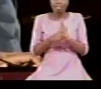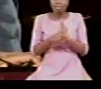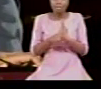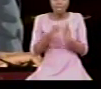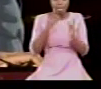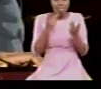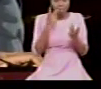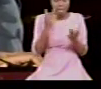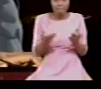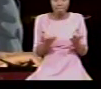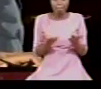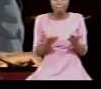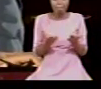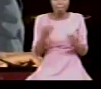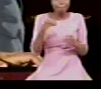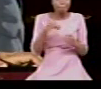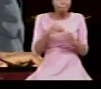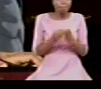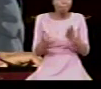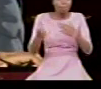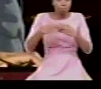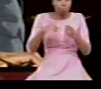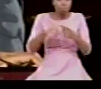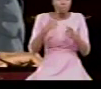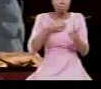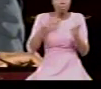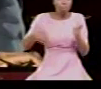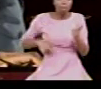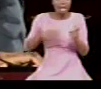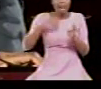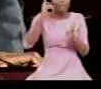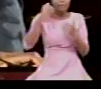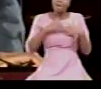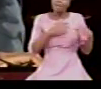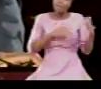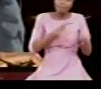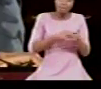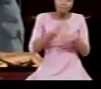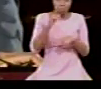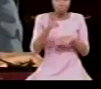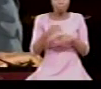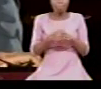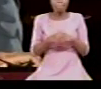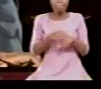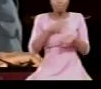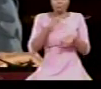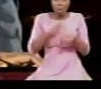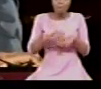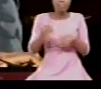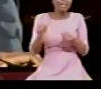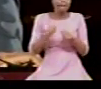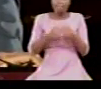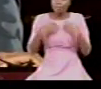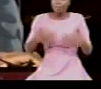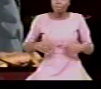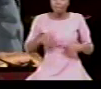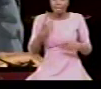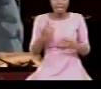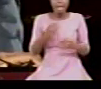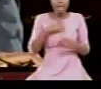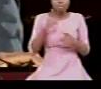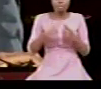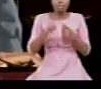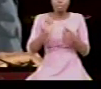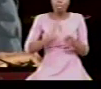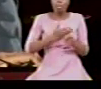now. Return unto the Lord, and he will have mercy upon you, upon me, upon anybody here, and to our